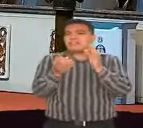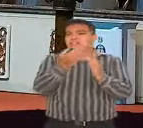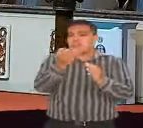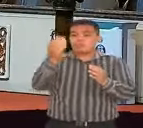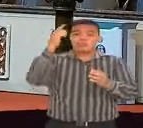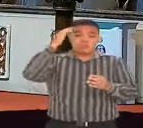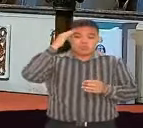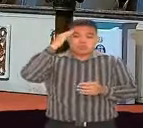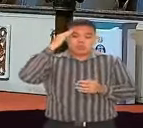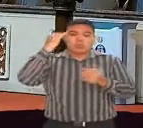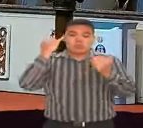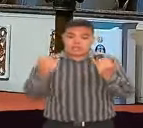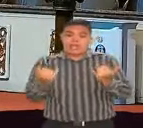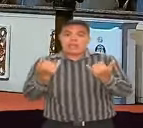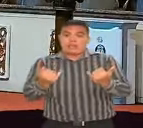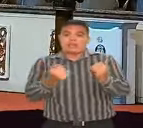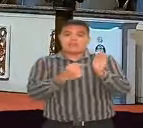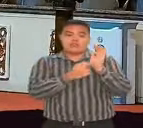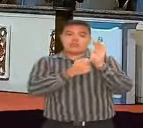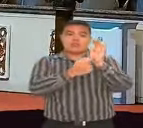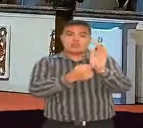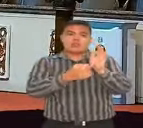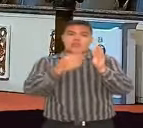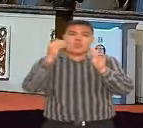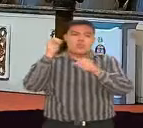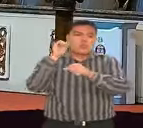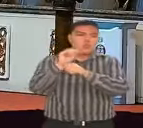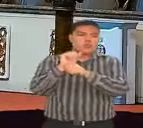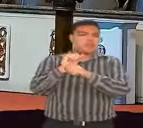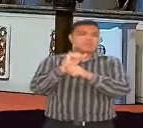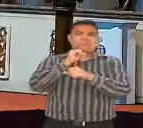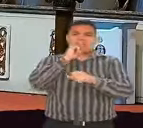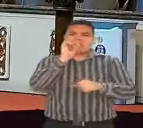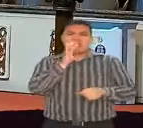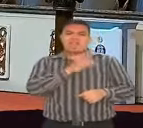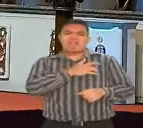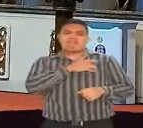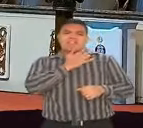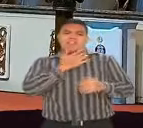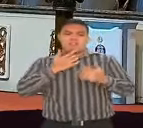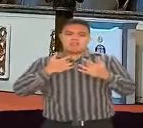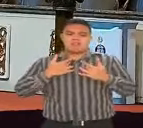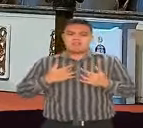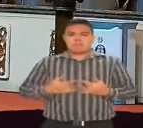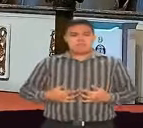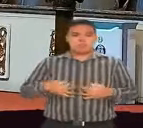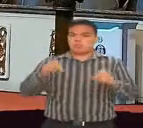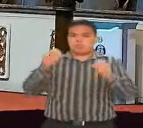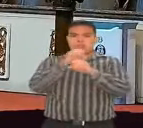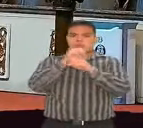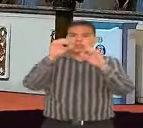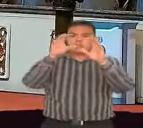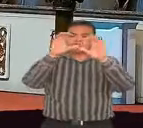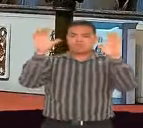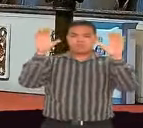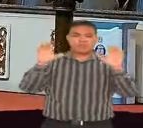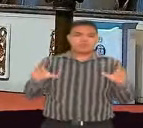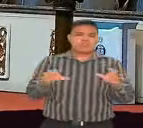where you are right now, you are effective, ayaw nagka-feel insecure kay wa kay degree.